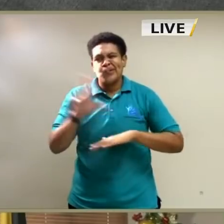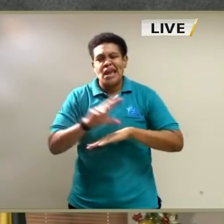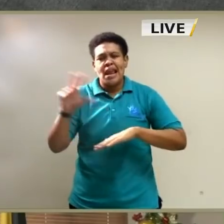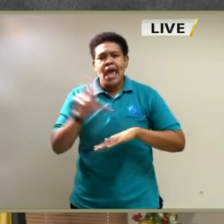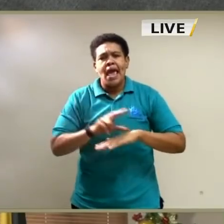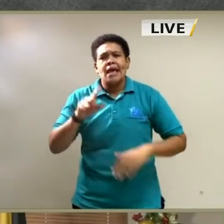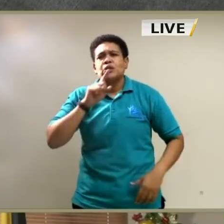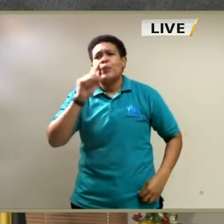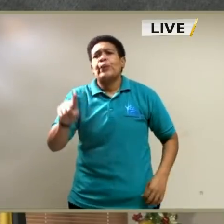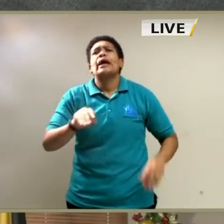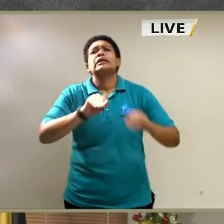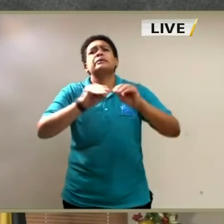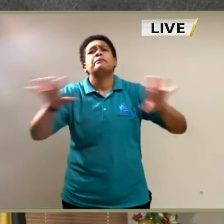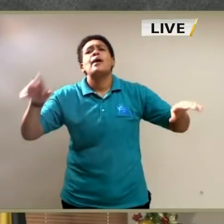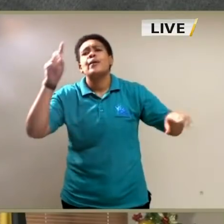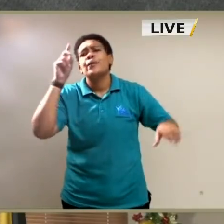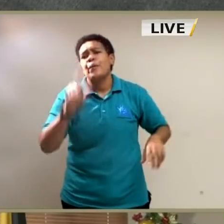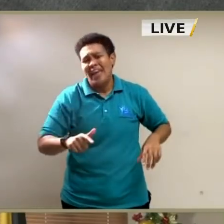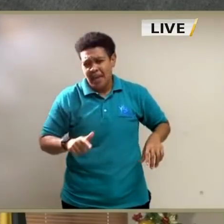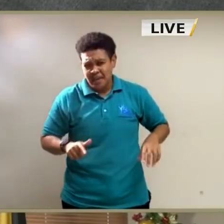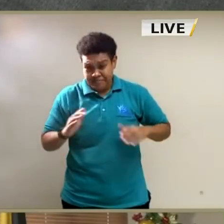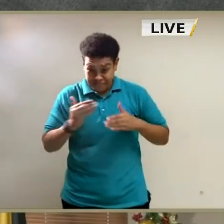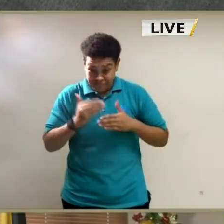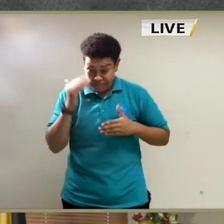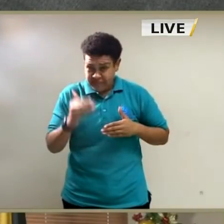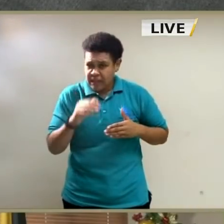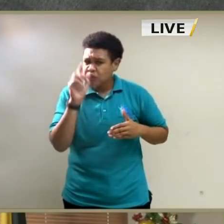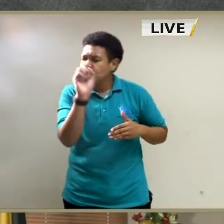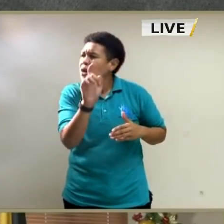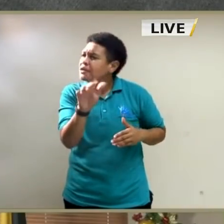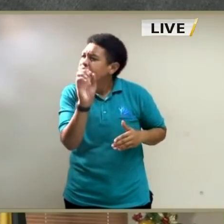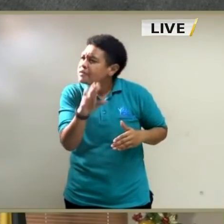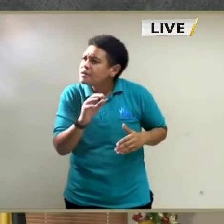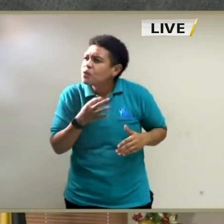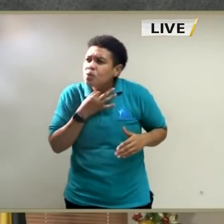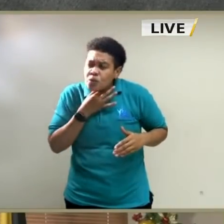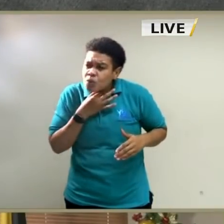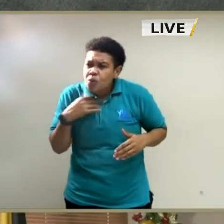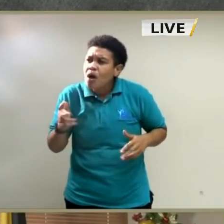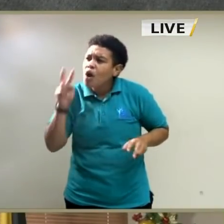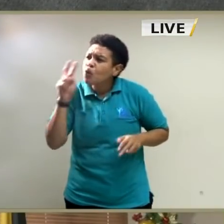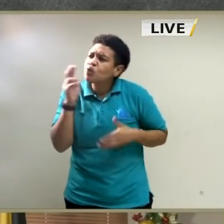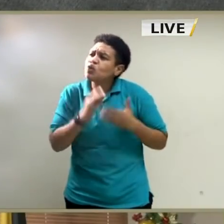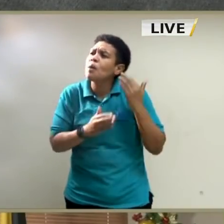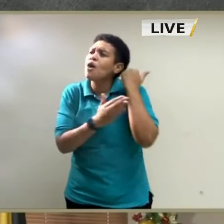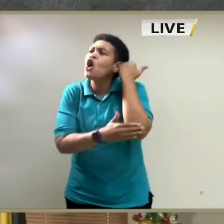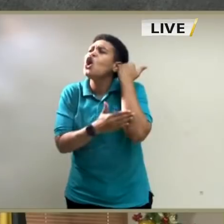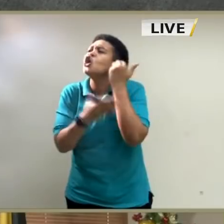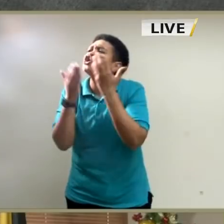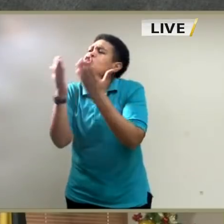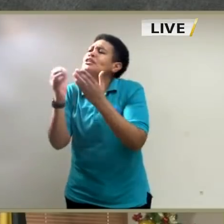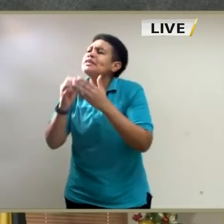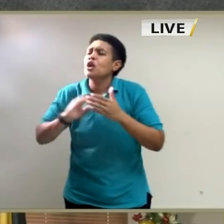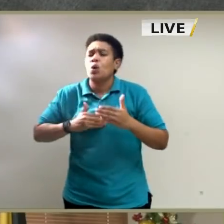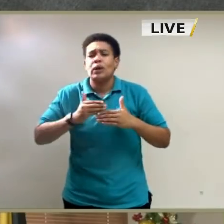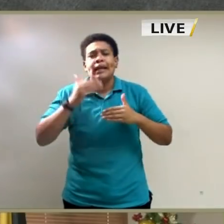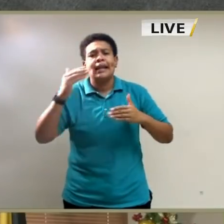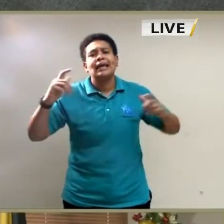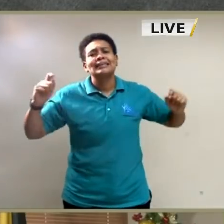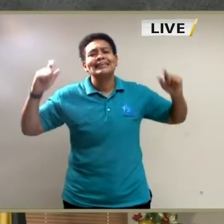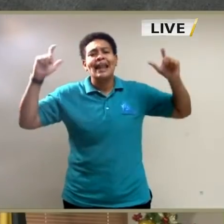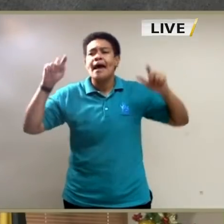spreading quite quickly. And the next question, so let us look at some of the countries in our next slide.